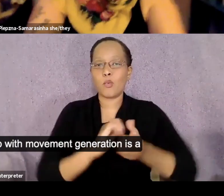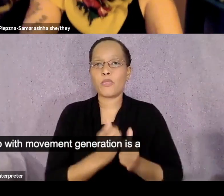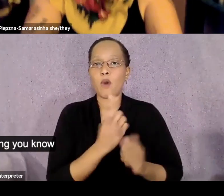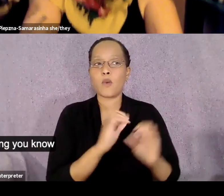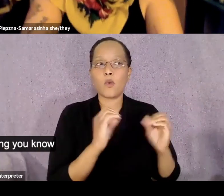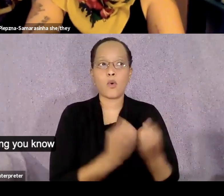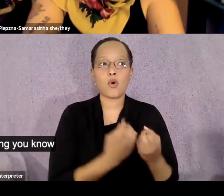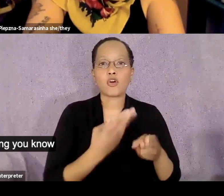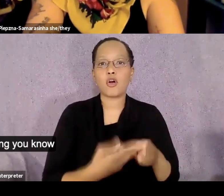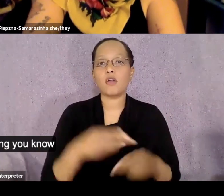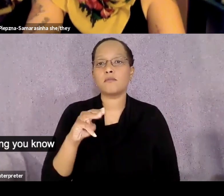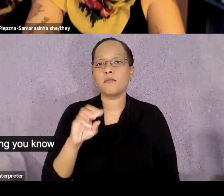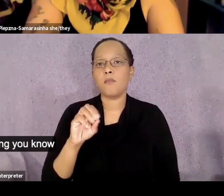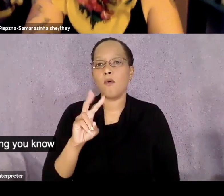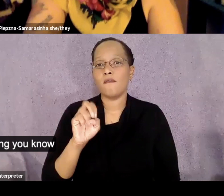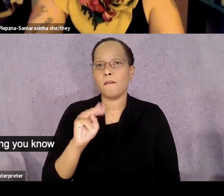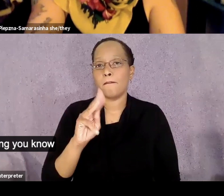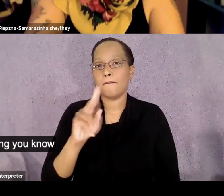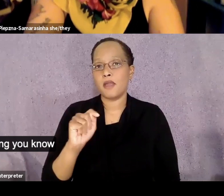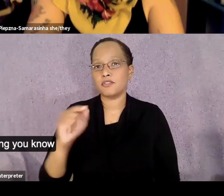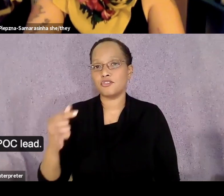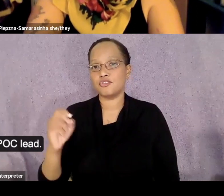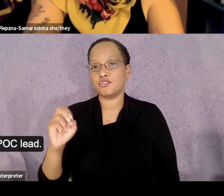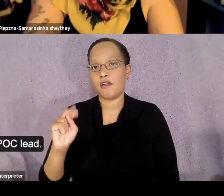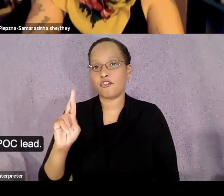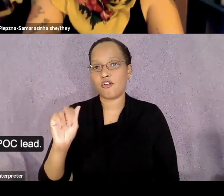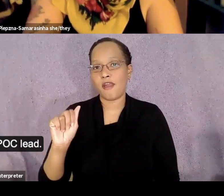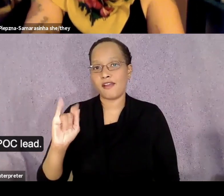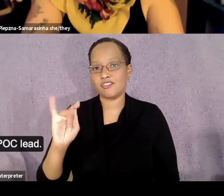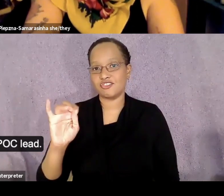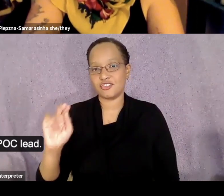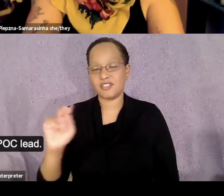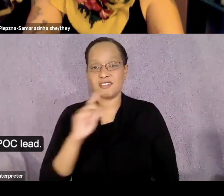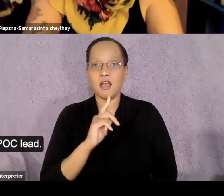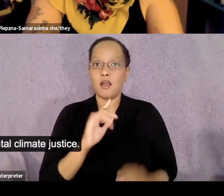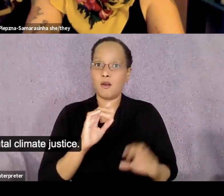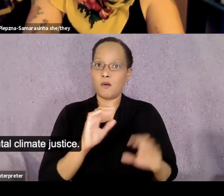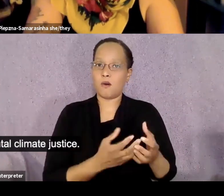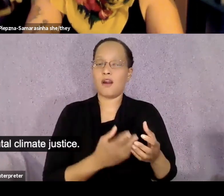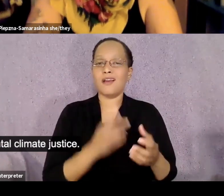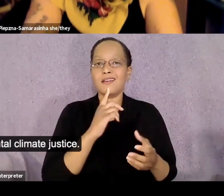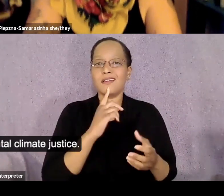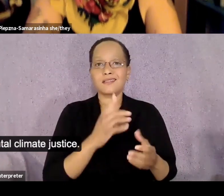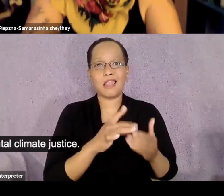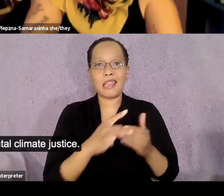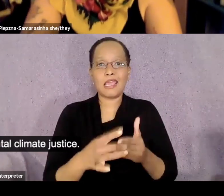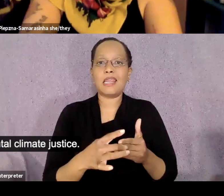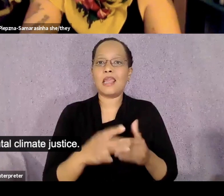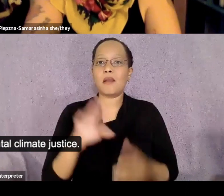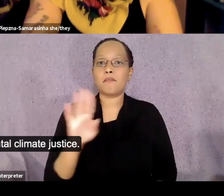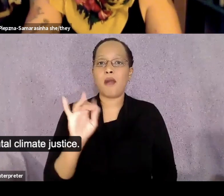a leading, you know, BIPOC led environmental climate